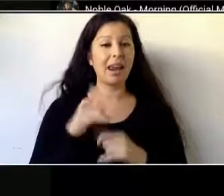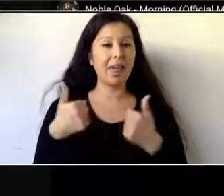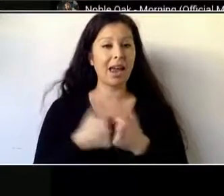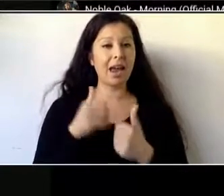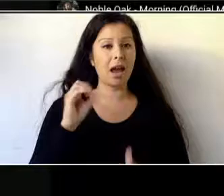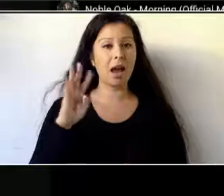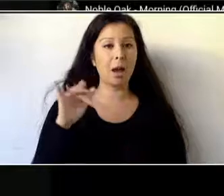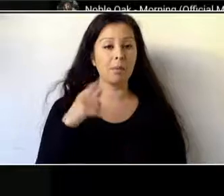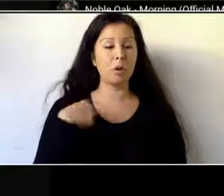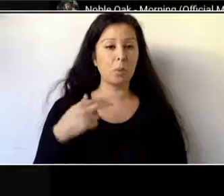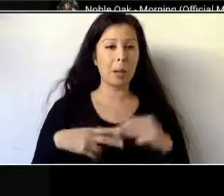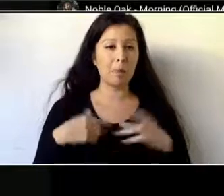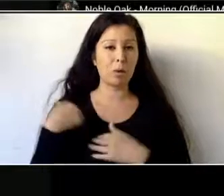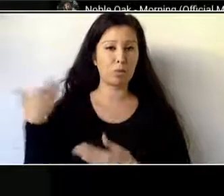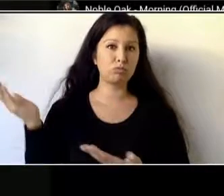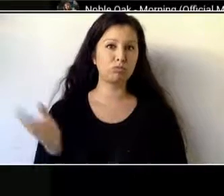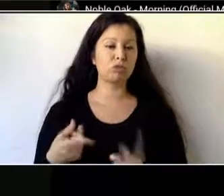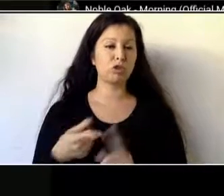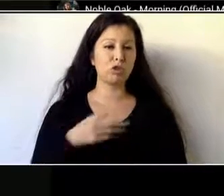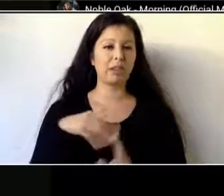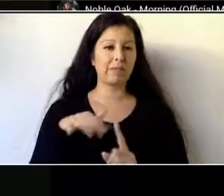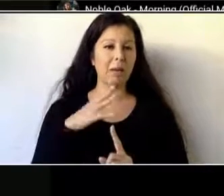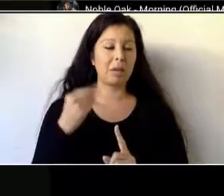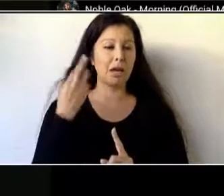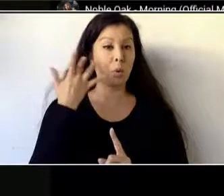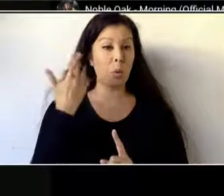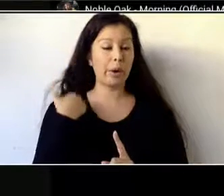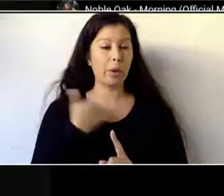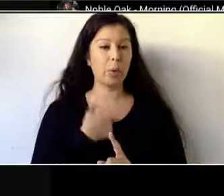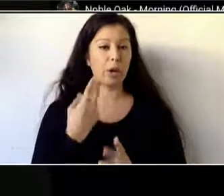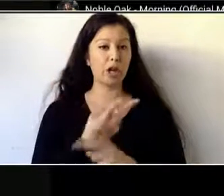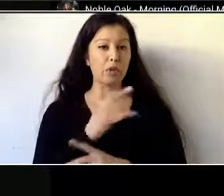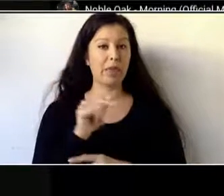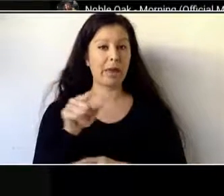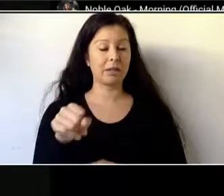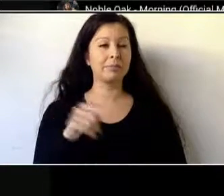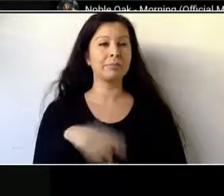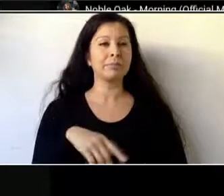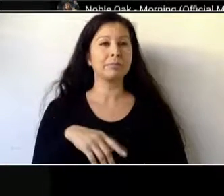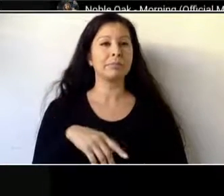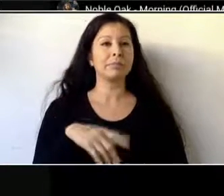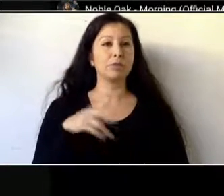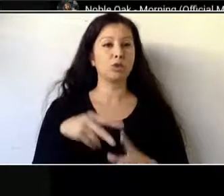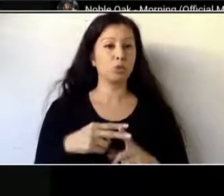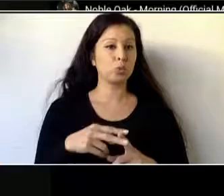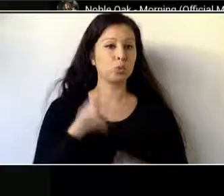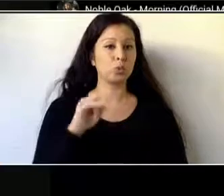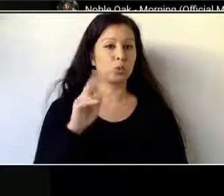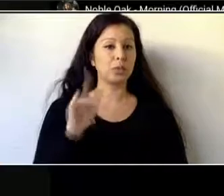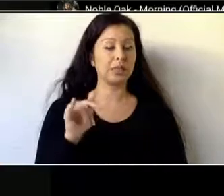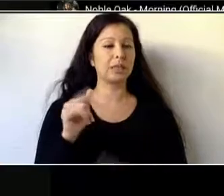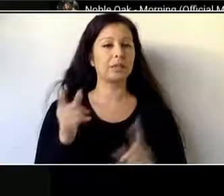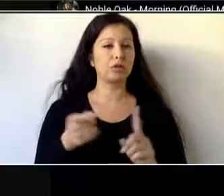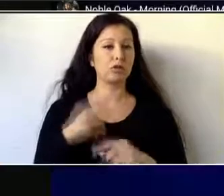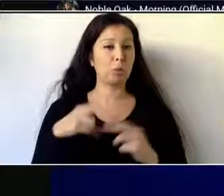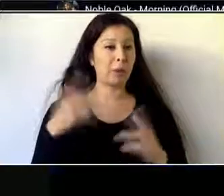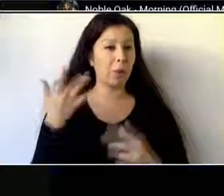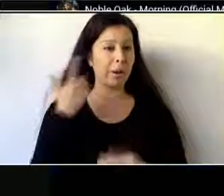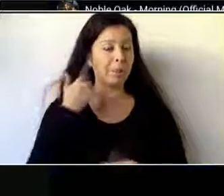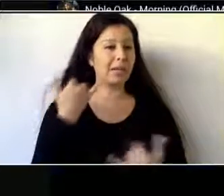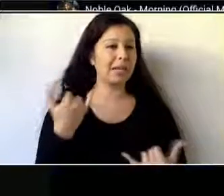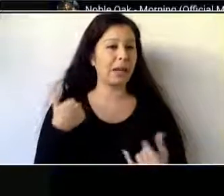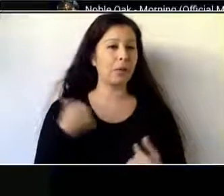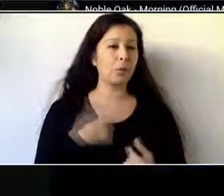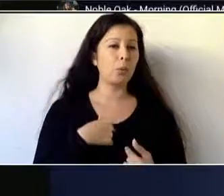object that we built and we brought in into the environment. And the reason why we were using this tool, Unity, to build is because now